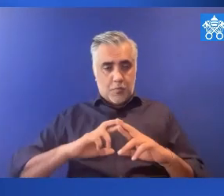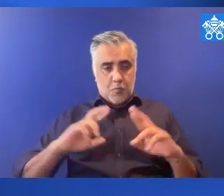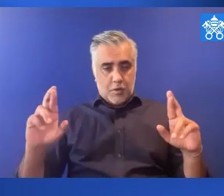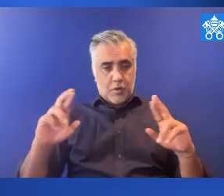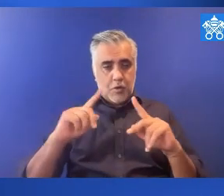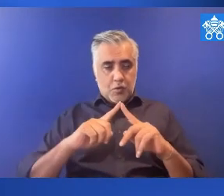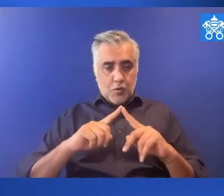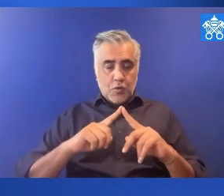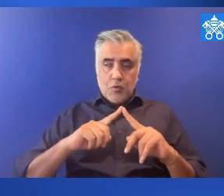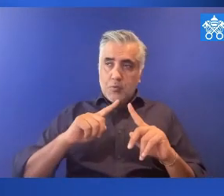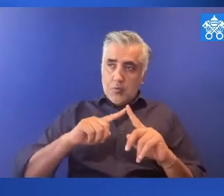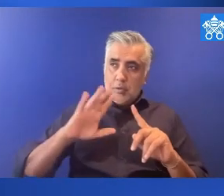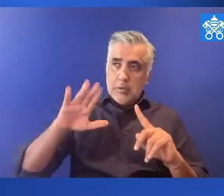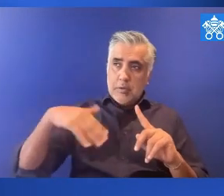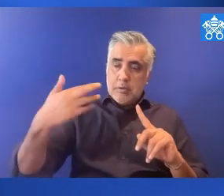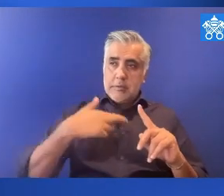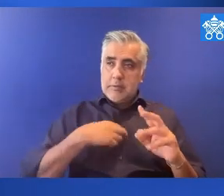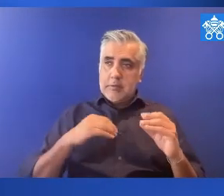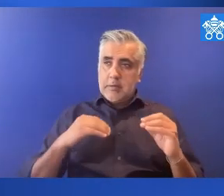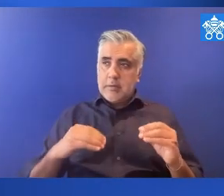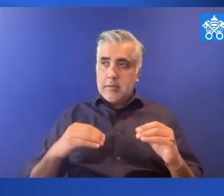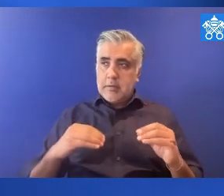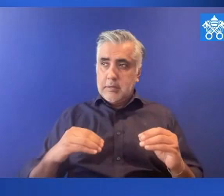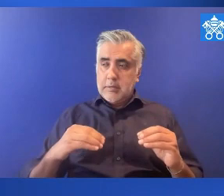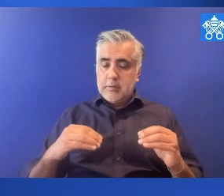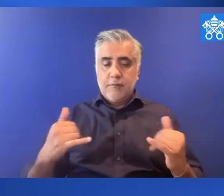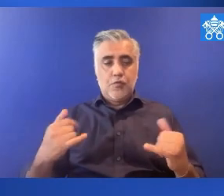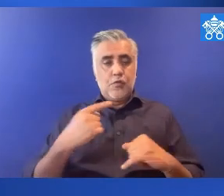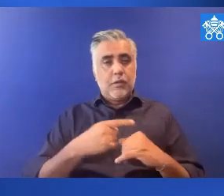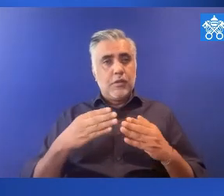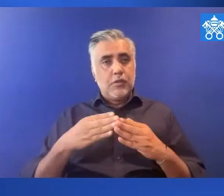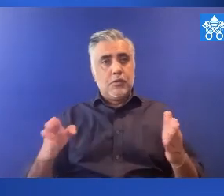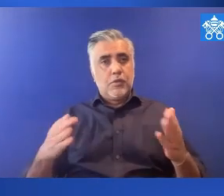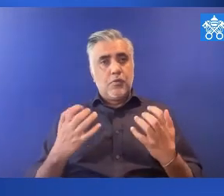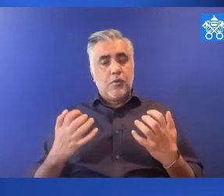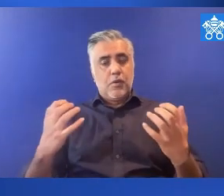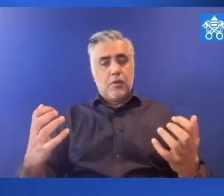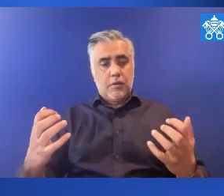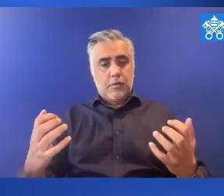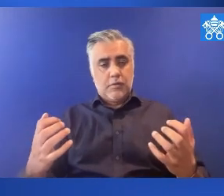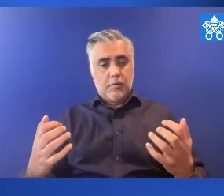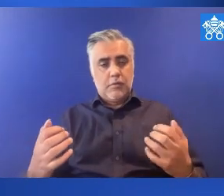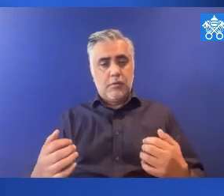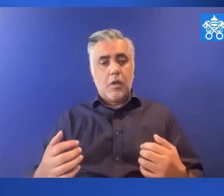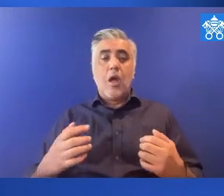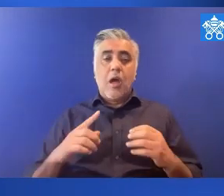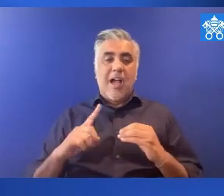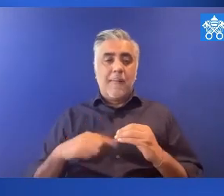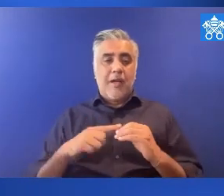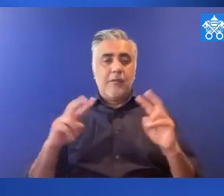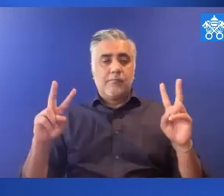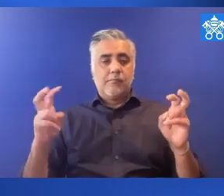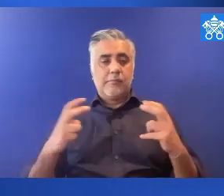And now the Holy Father is preparing to present his catechesis, his teaching for today's general